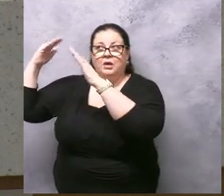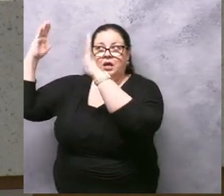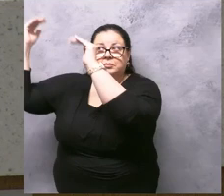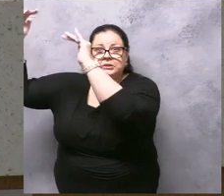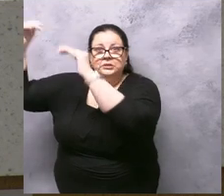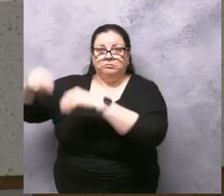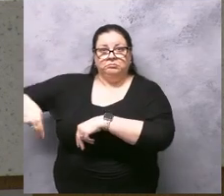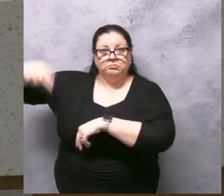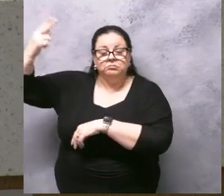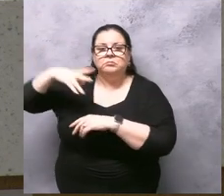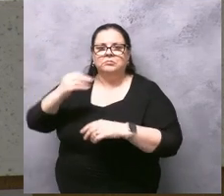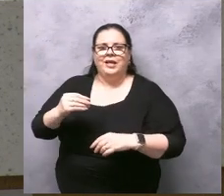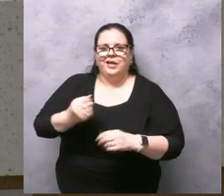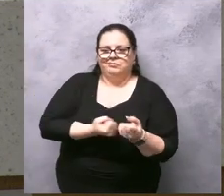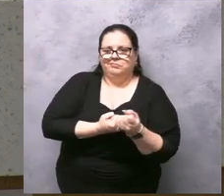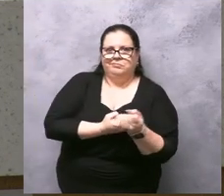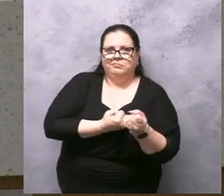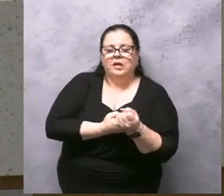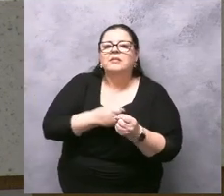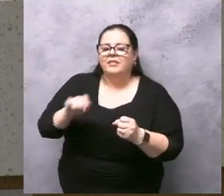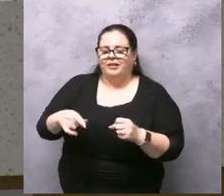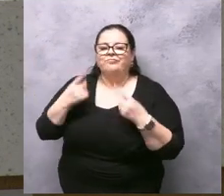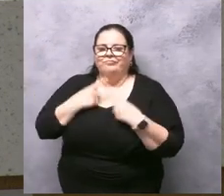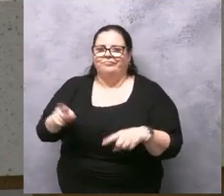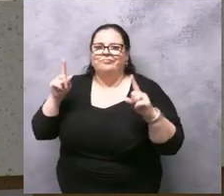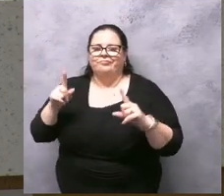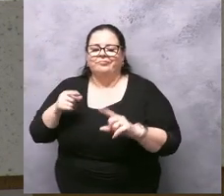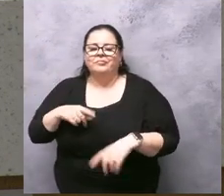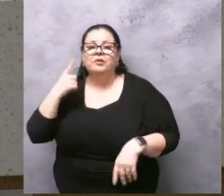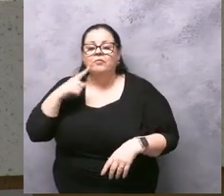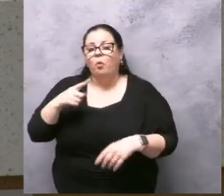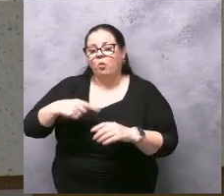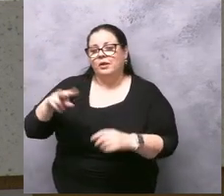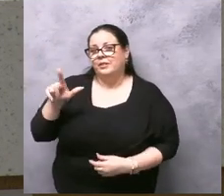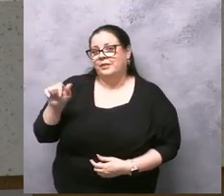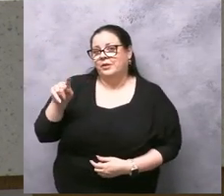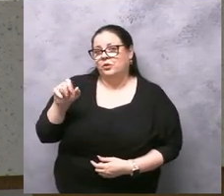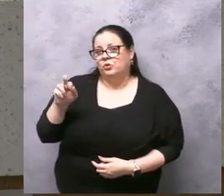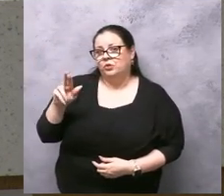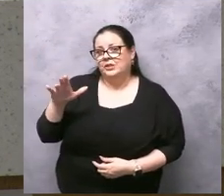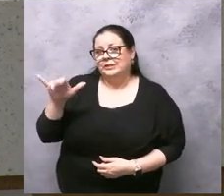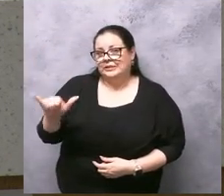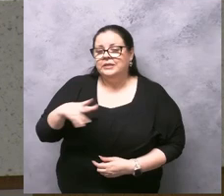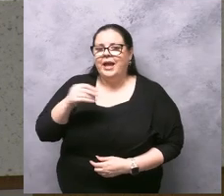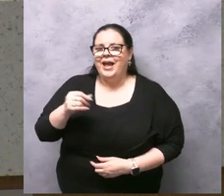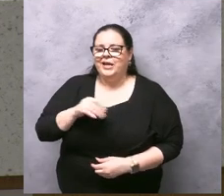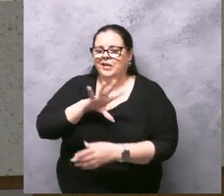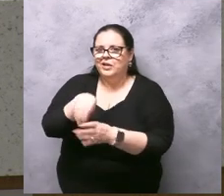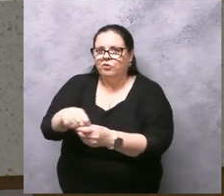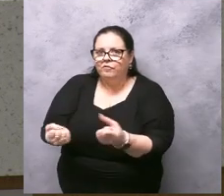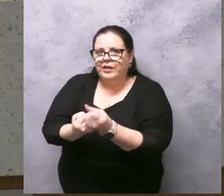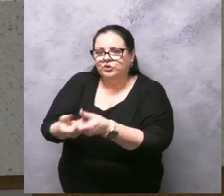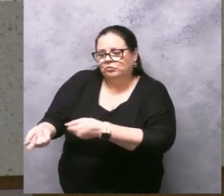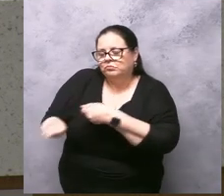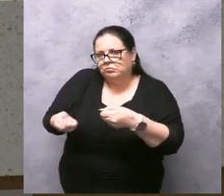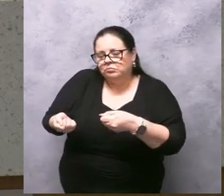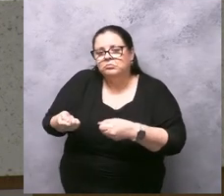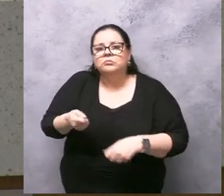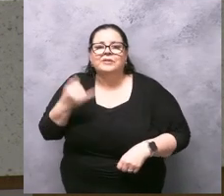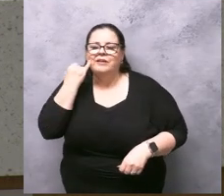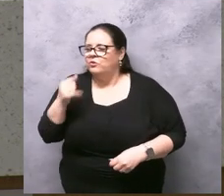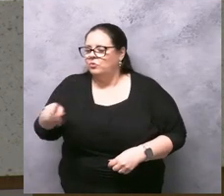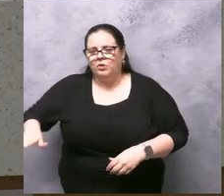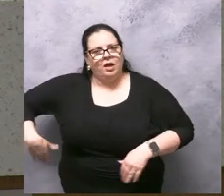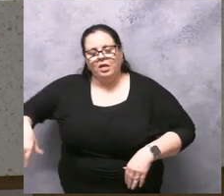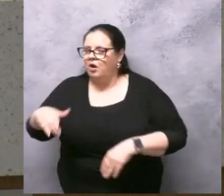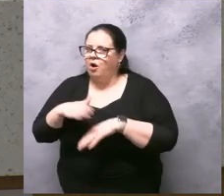it equates to teacher retention, exceptional literacy practices, including guaranteed intervention if you're not on level as a reader, and an intentional practice